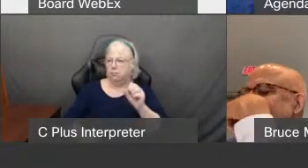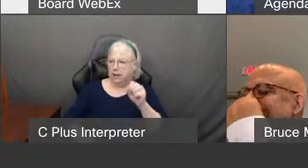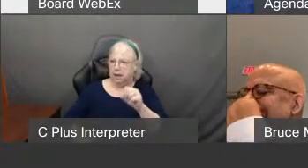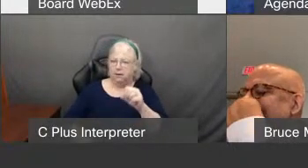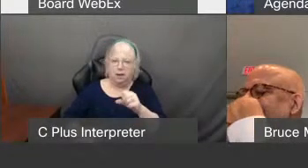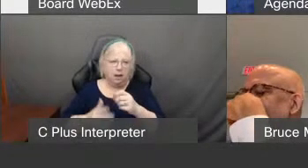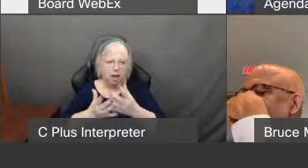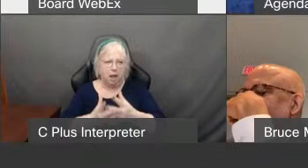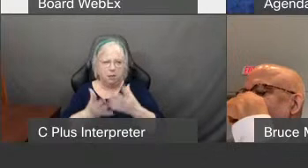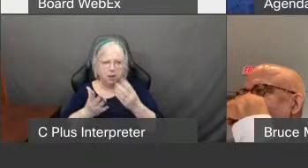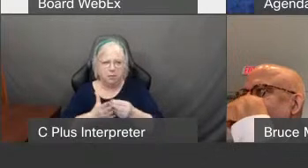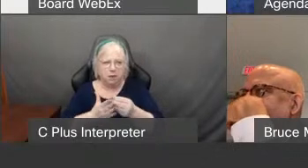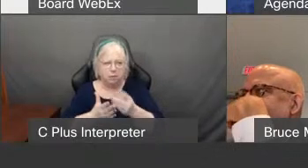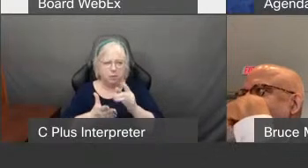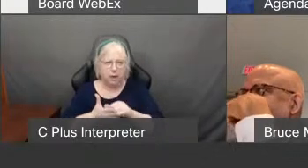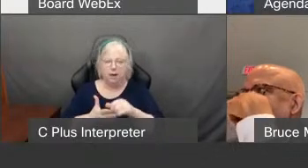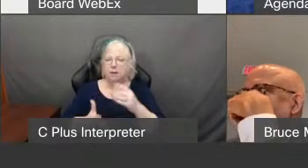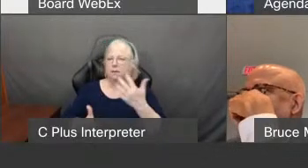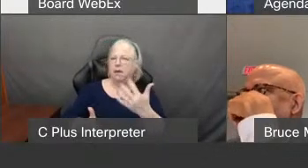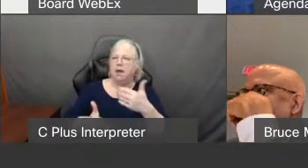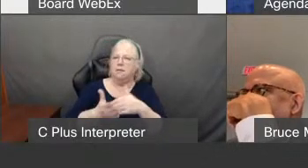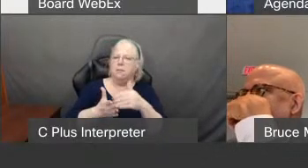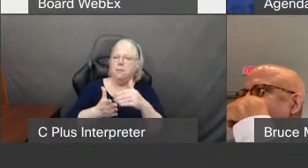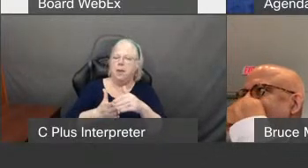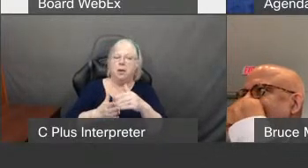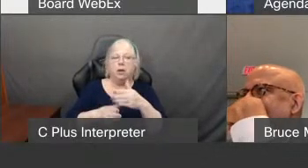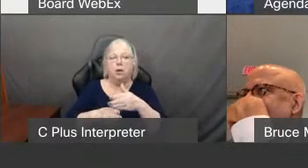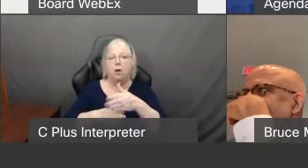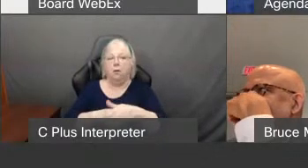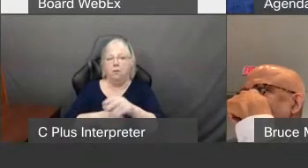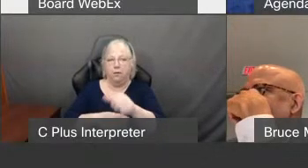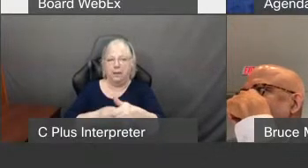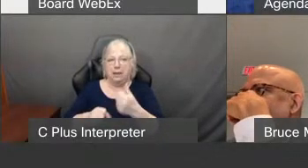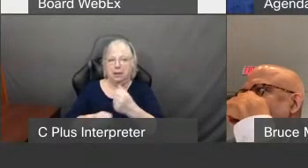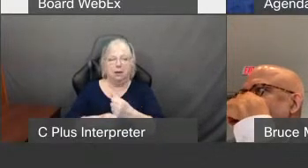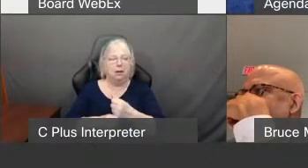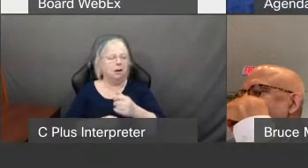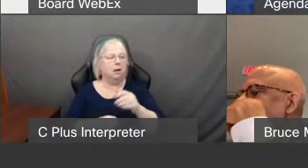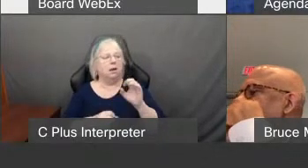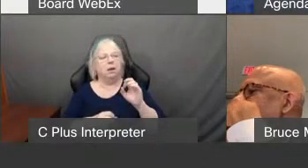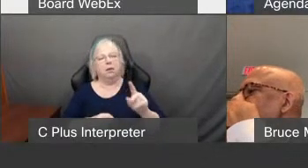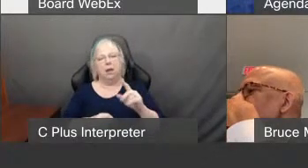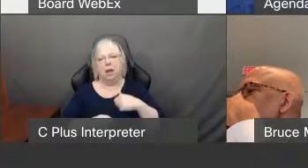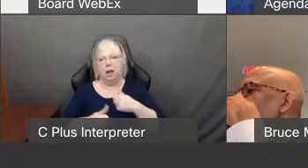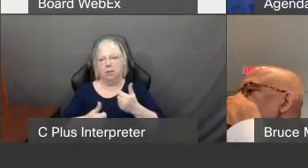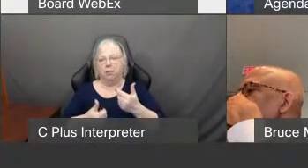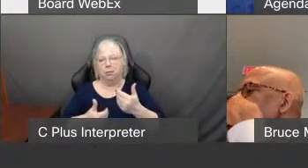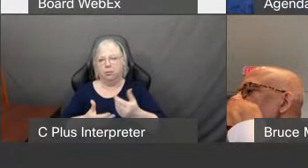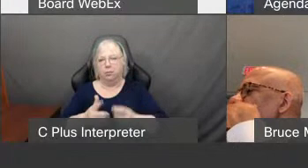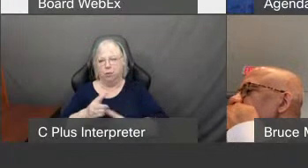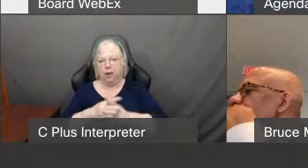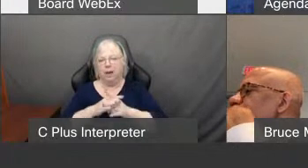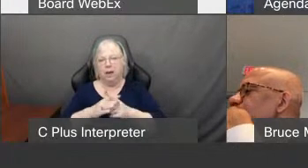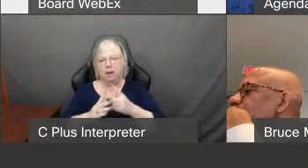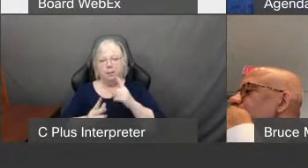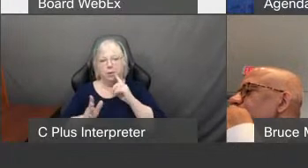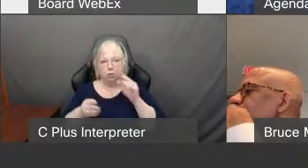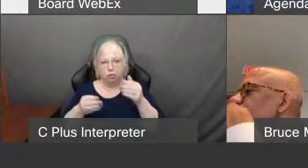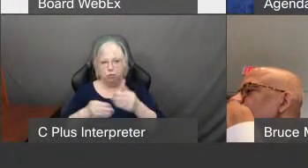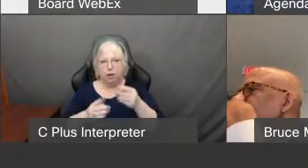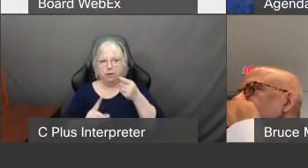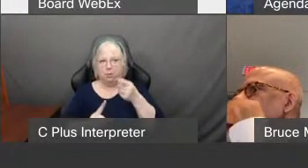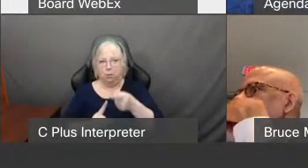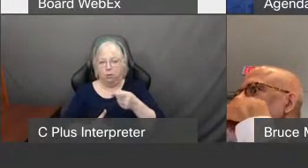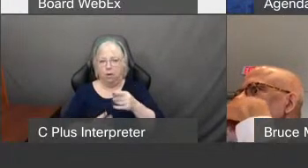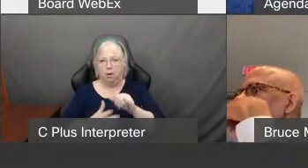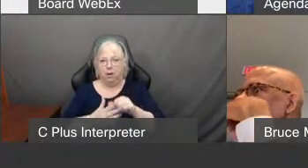was that amount? 5 million over the 10-year period. Okay. And I bring that up to address a point that